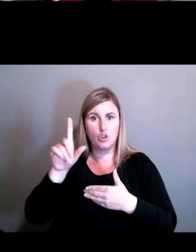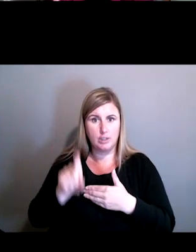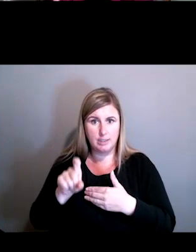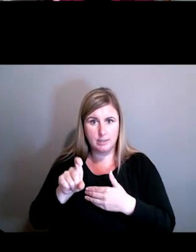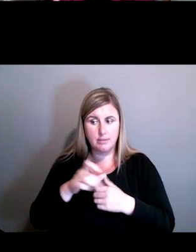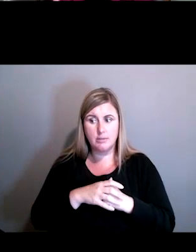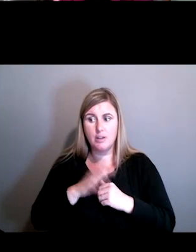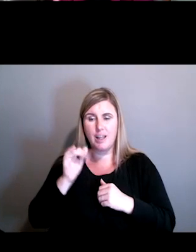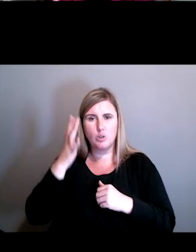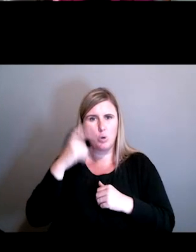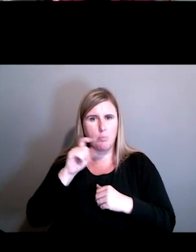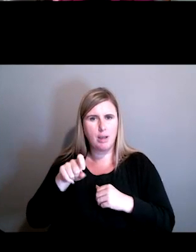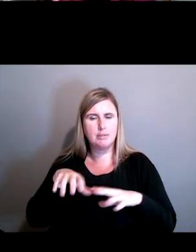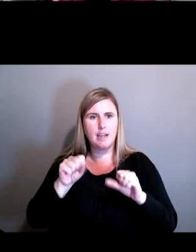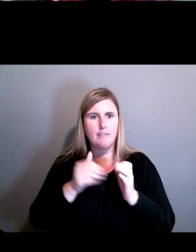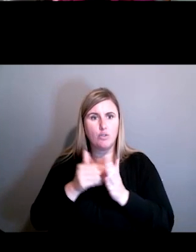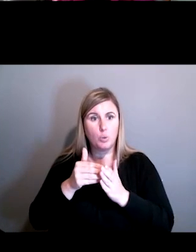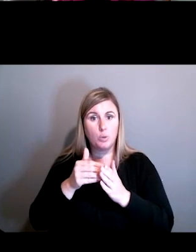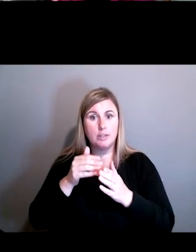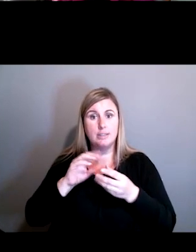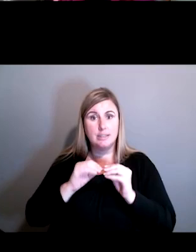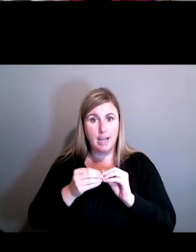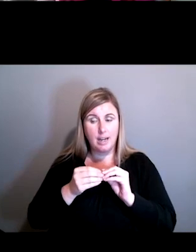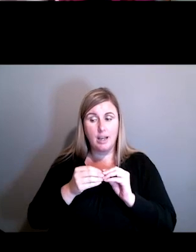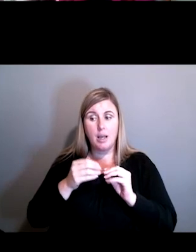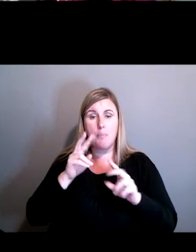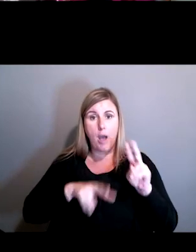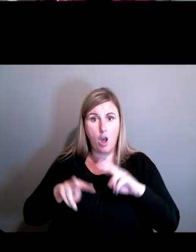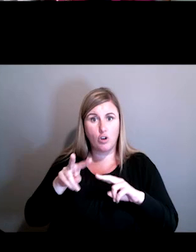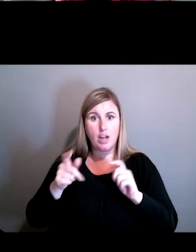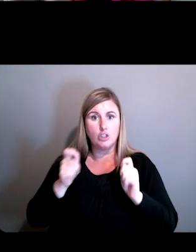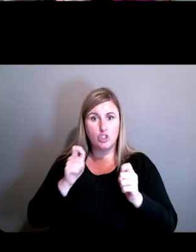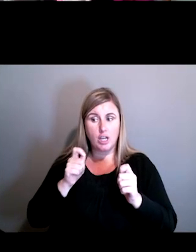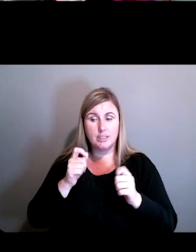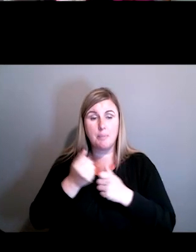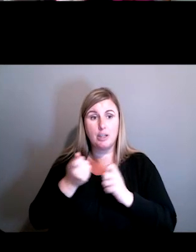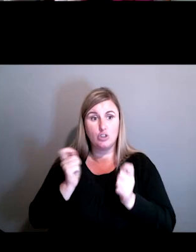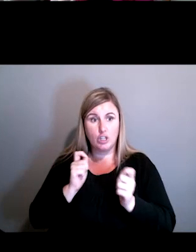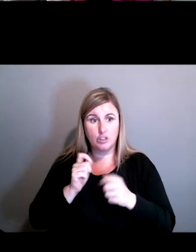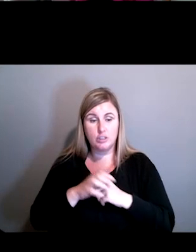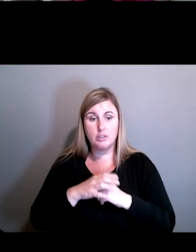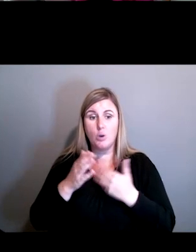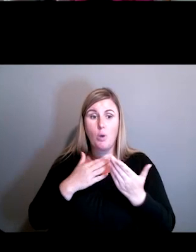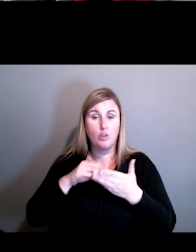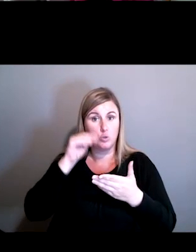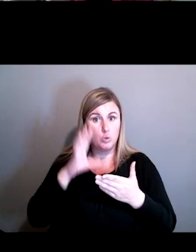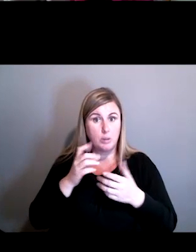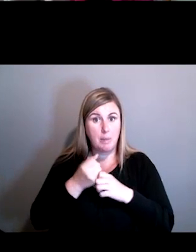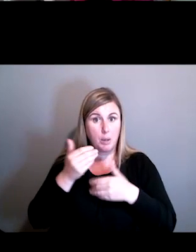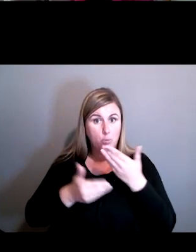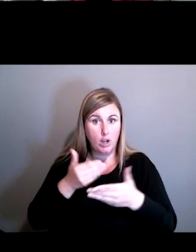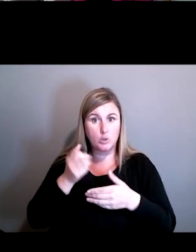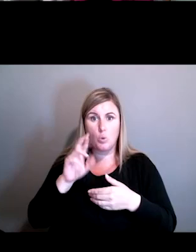for monitoring of progress and adjust and make changes, whether the students are making progress or they are not making progress. They're counting on